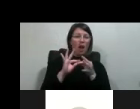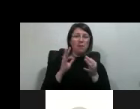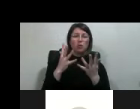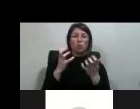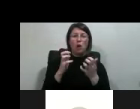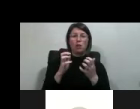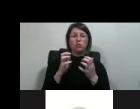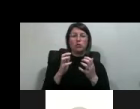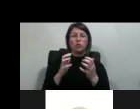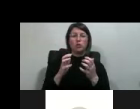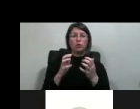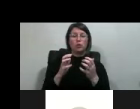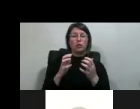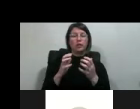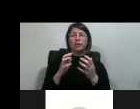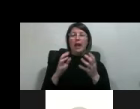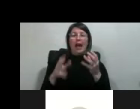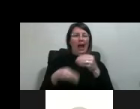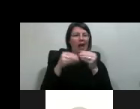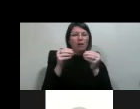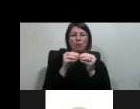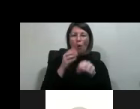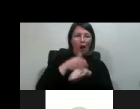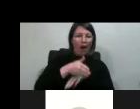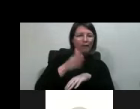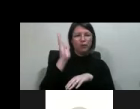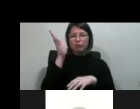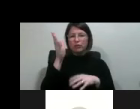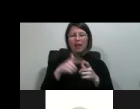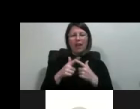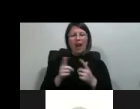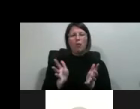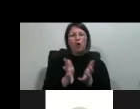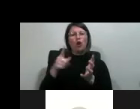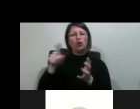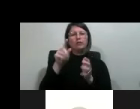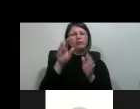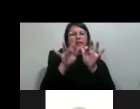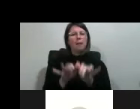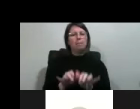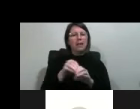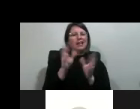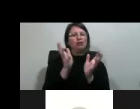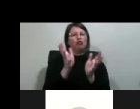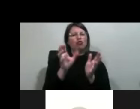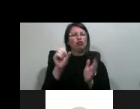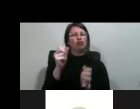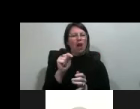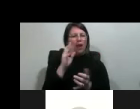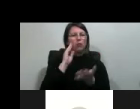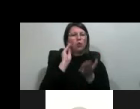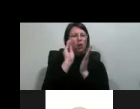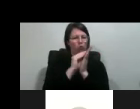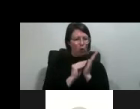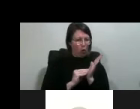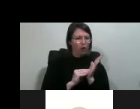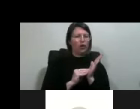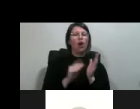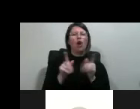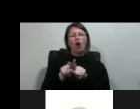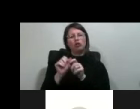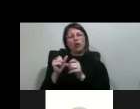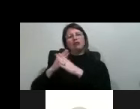make in addition to after you speak, I would urge you to put them on the chat box, as this will be recorded, and we can also share